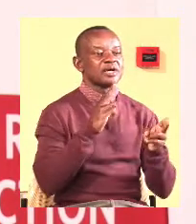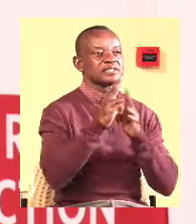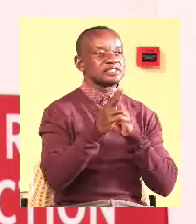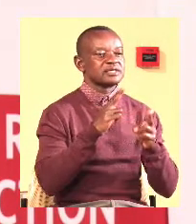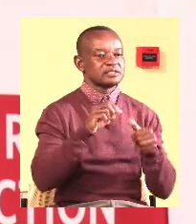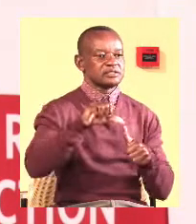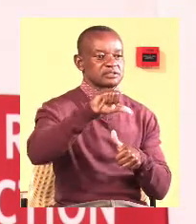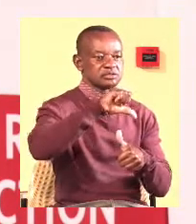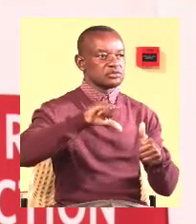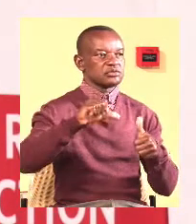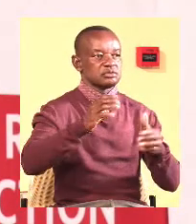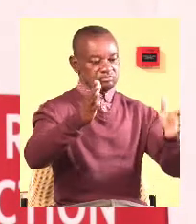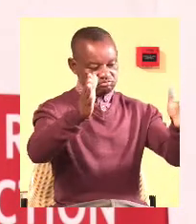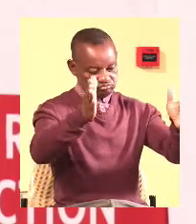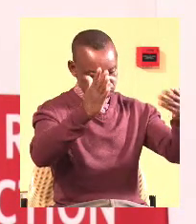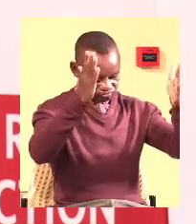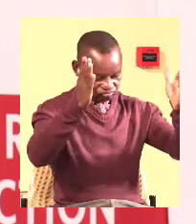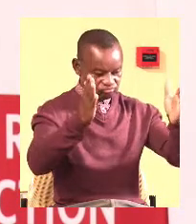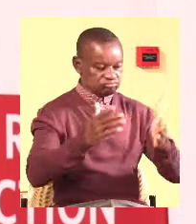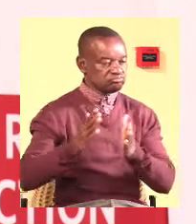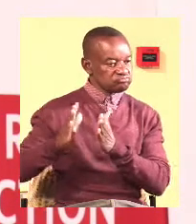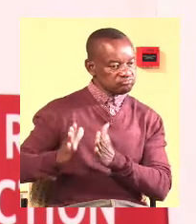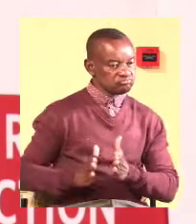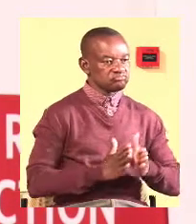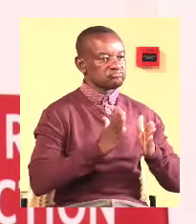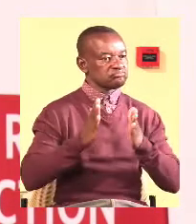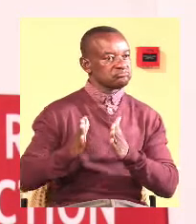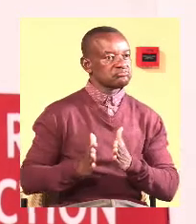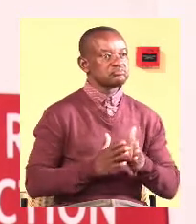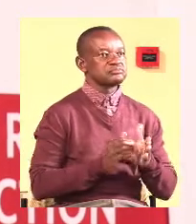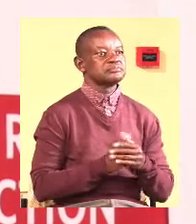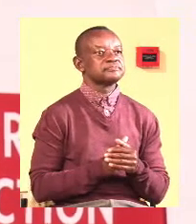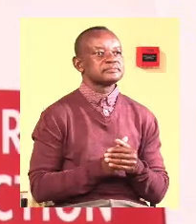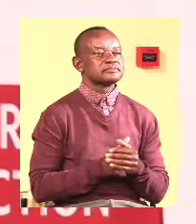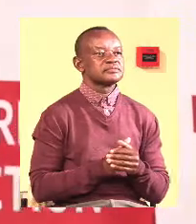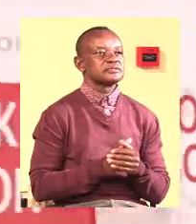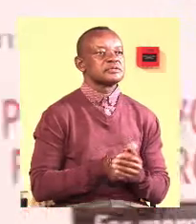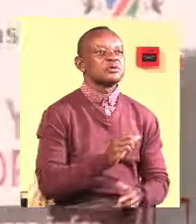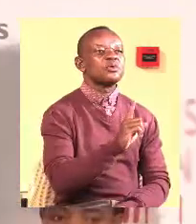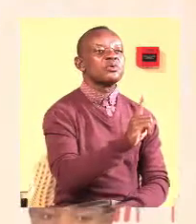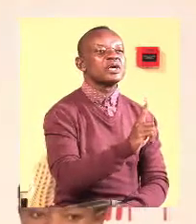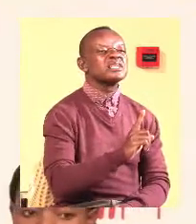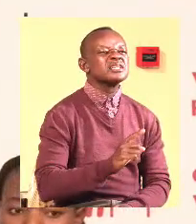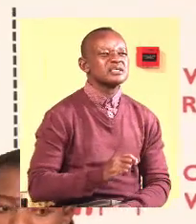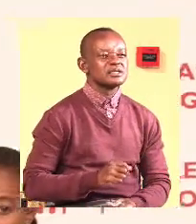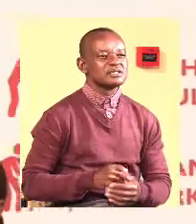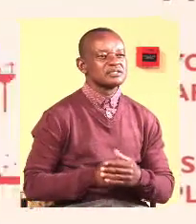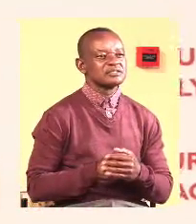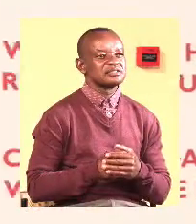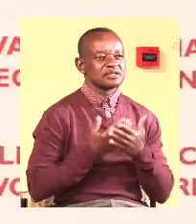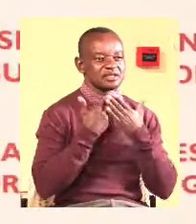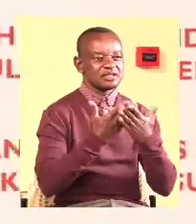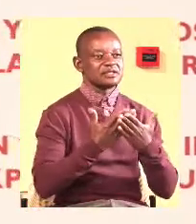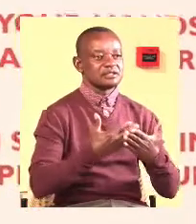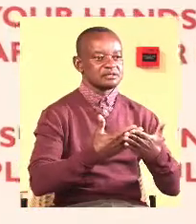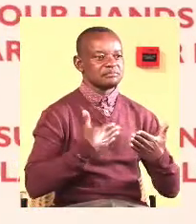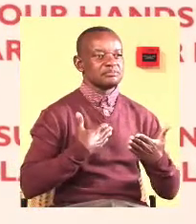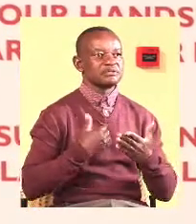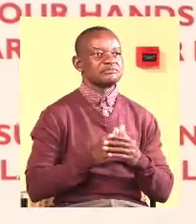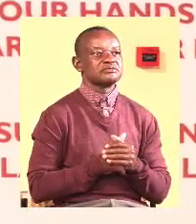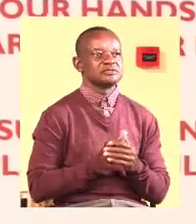engagement? What is being communicated? All right, thank you very much. But maybe before I answer that question, I